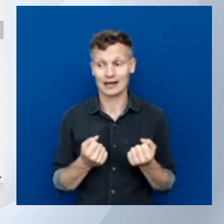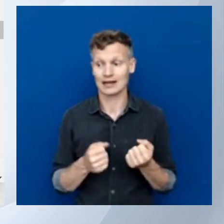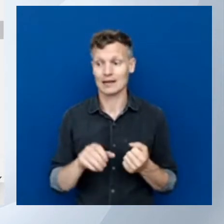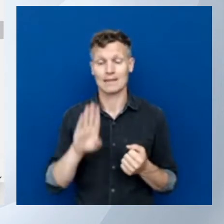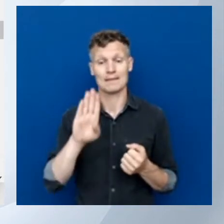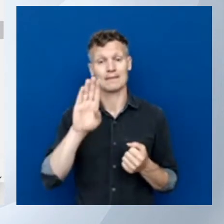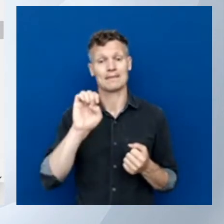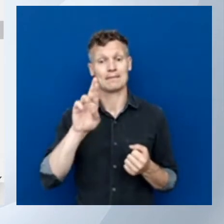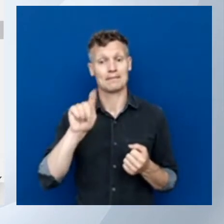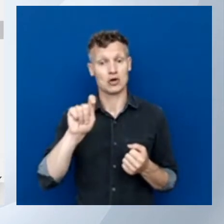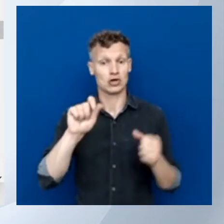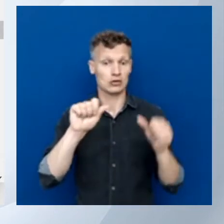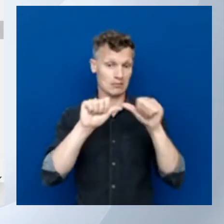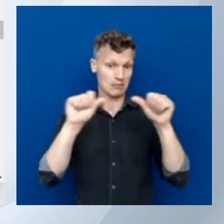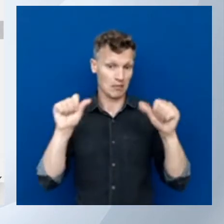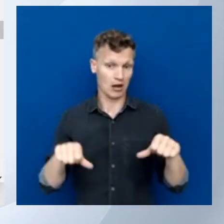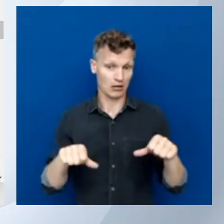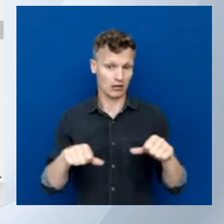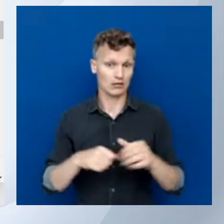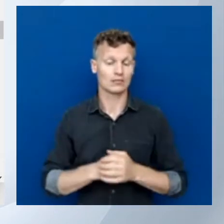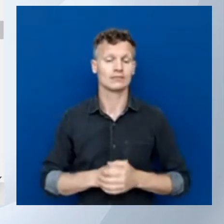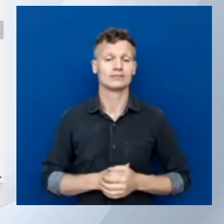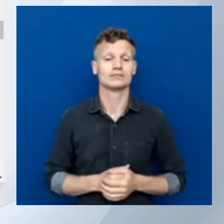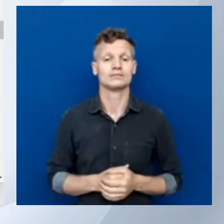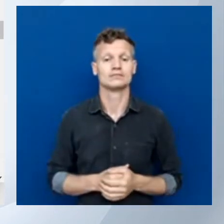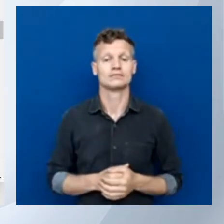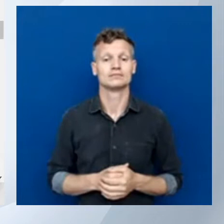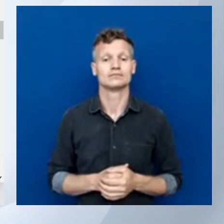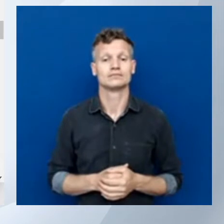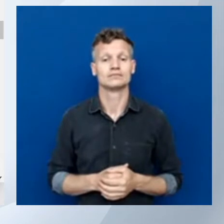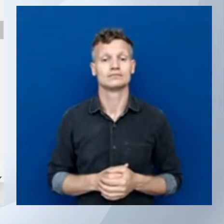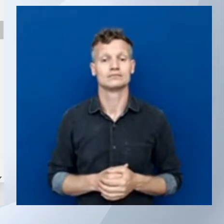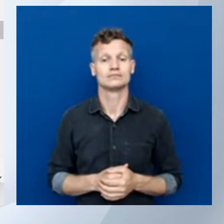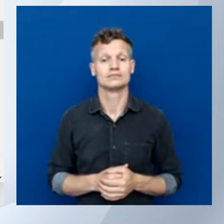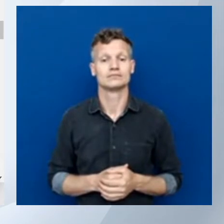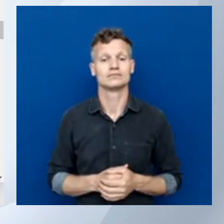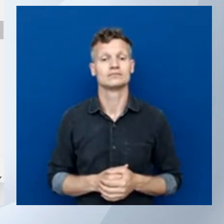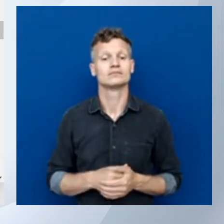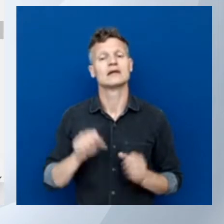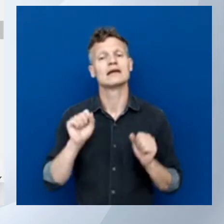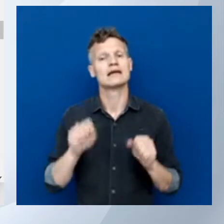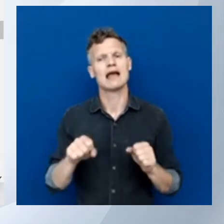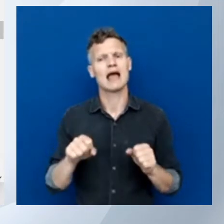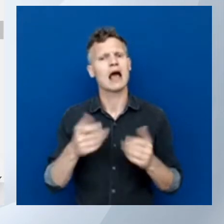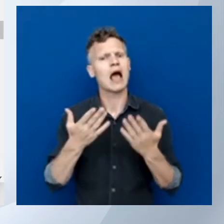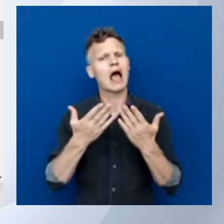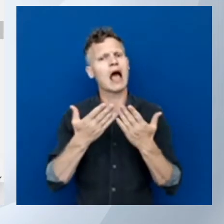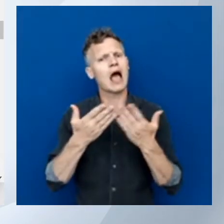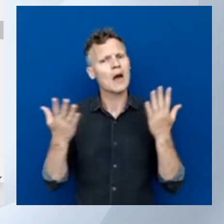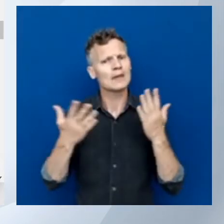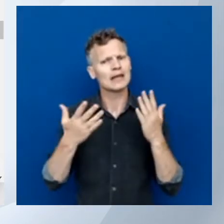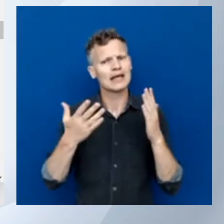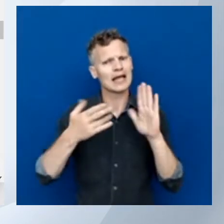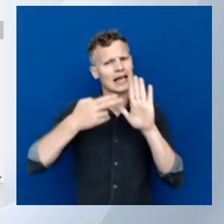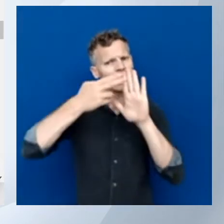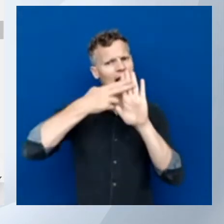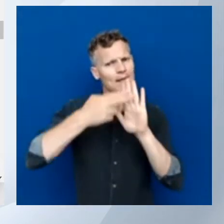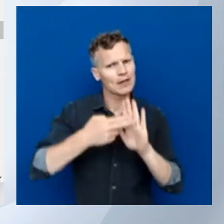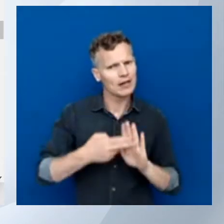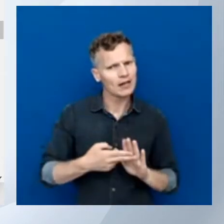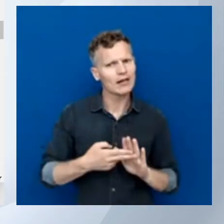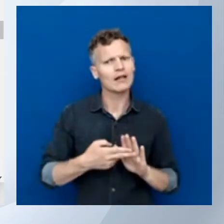classifier. We can specify the number of labels, the language, and